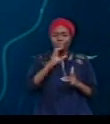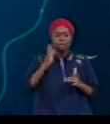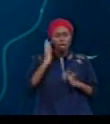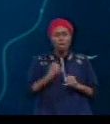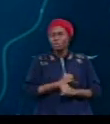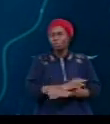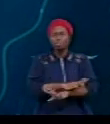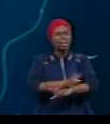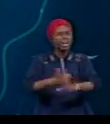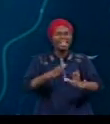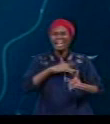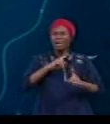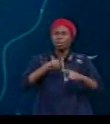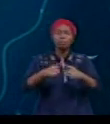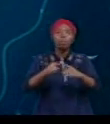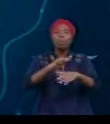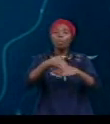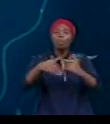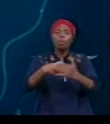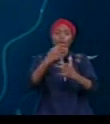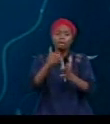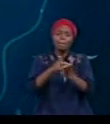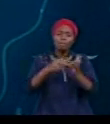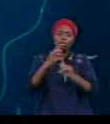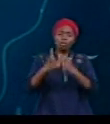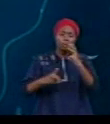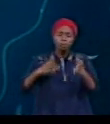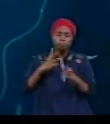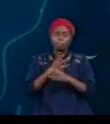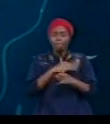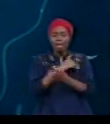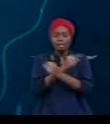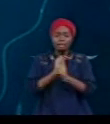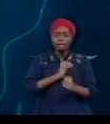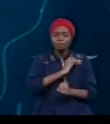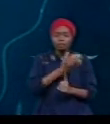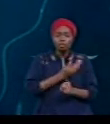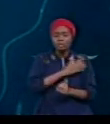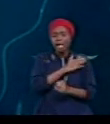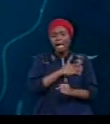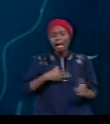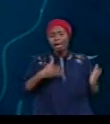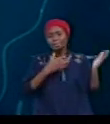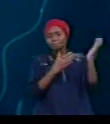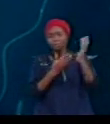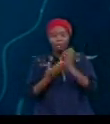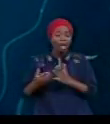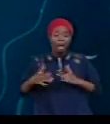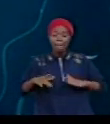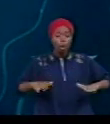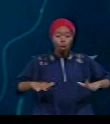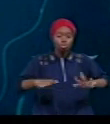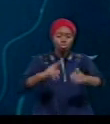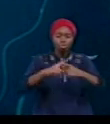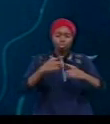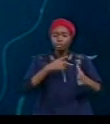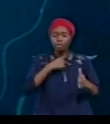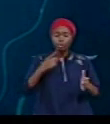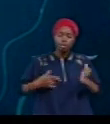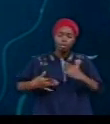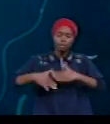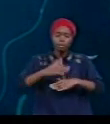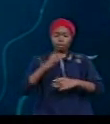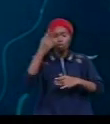all the corners of the world and save souls and bring multitudes into the kingdom of God in Jesus'